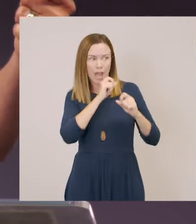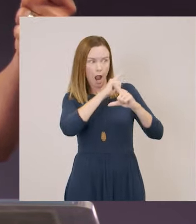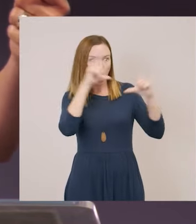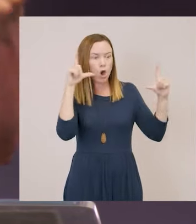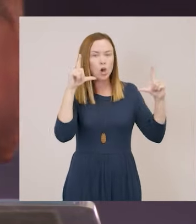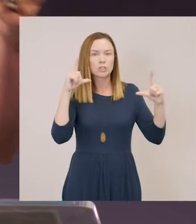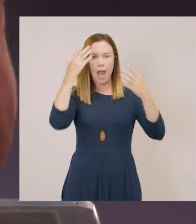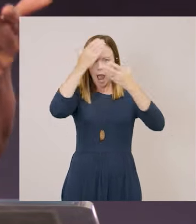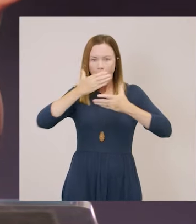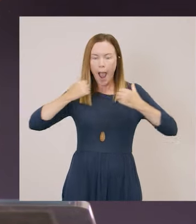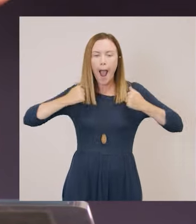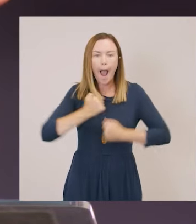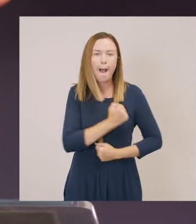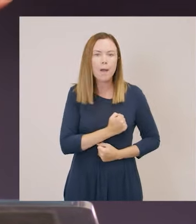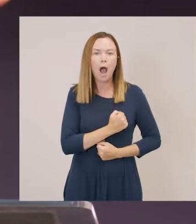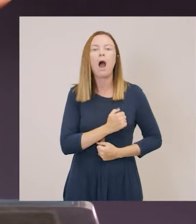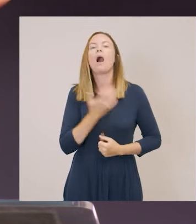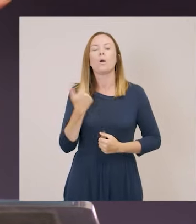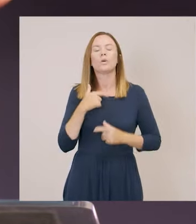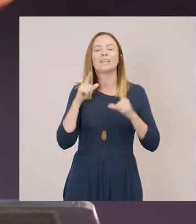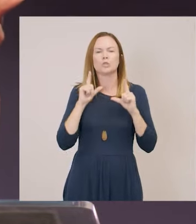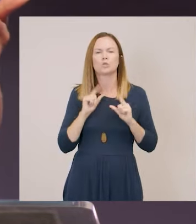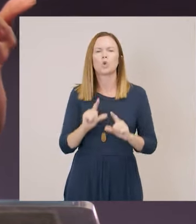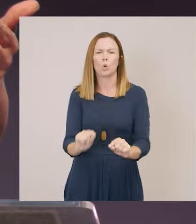armor up, and we need to do the stuff.